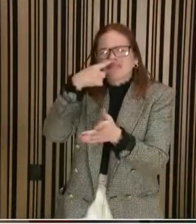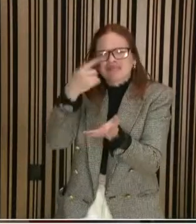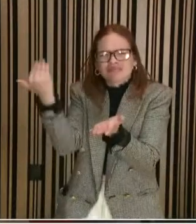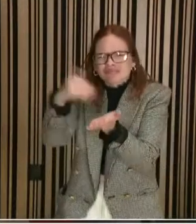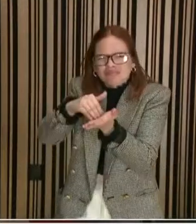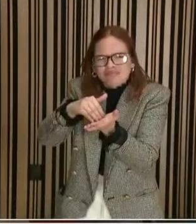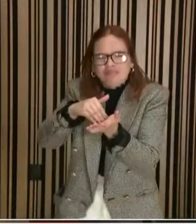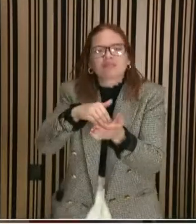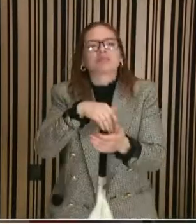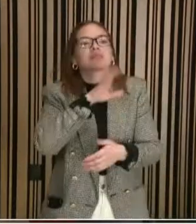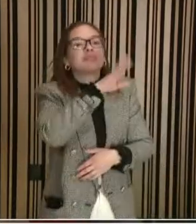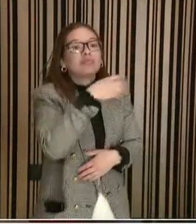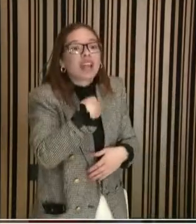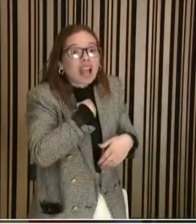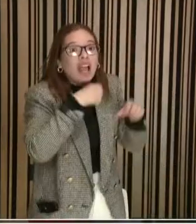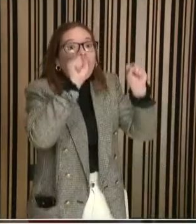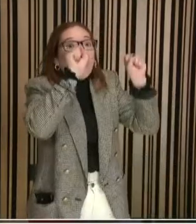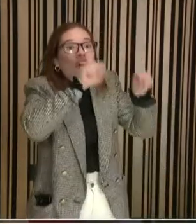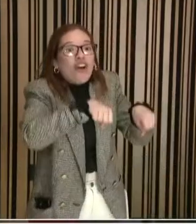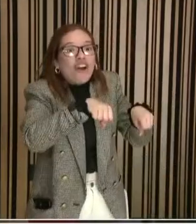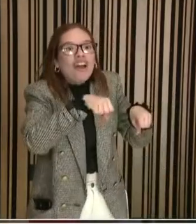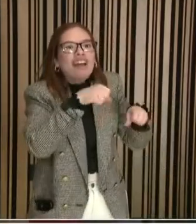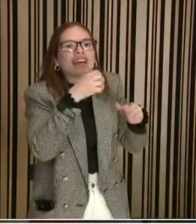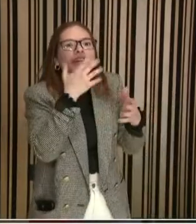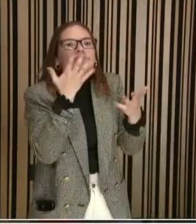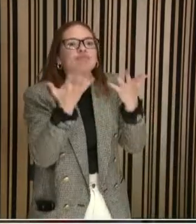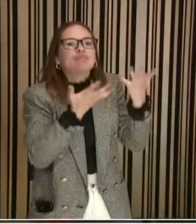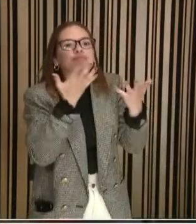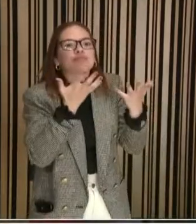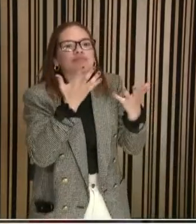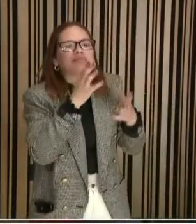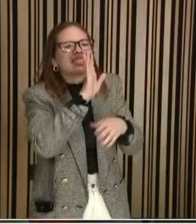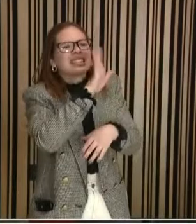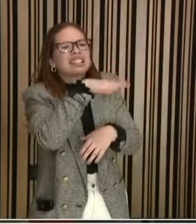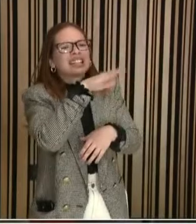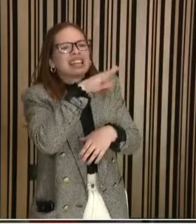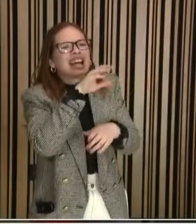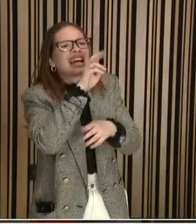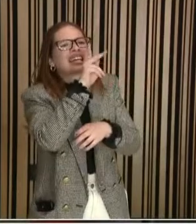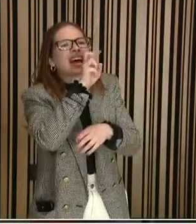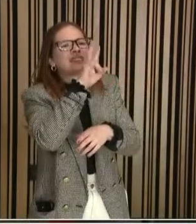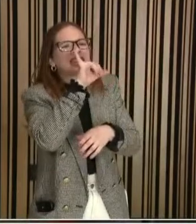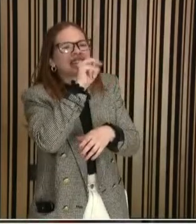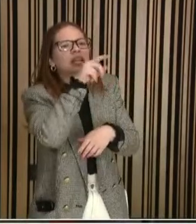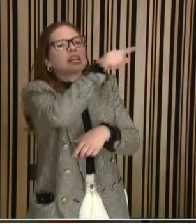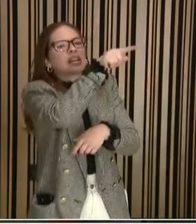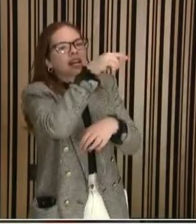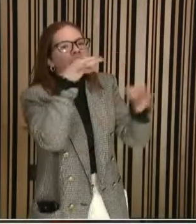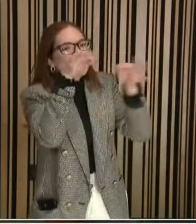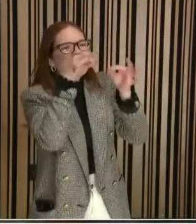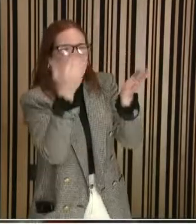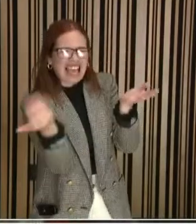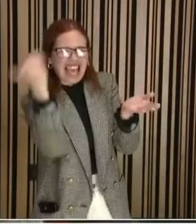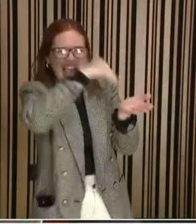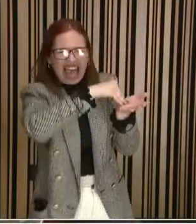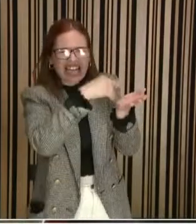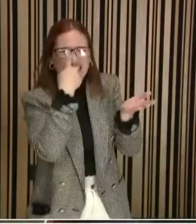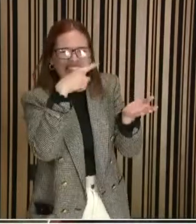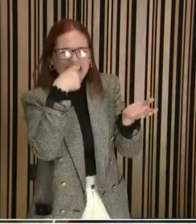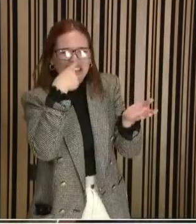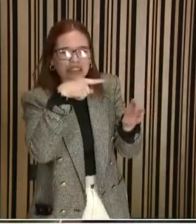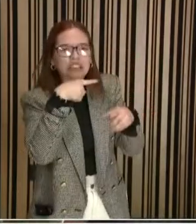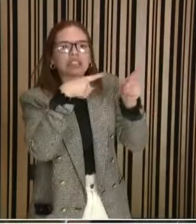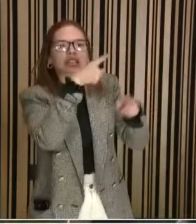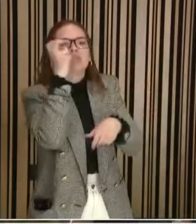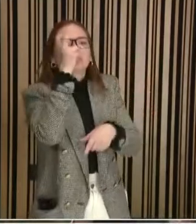could, Sam, but it may be helpful. Kevin, why don't you just walk through again the kind of the transit decisions